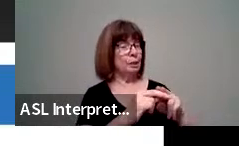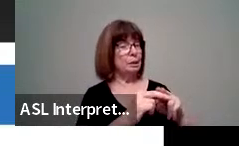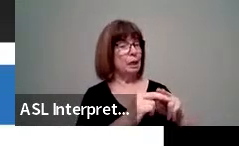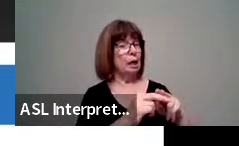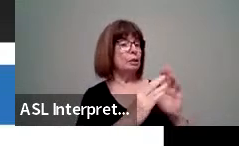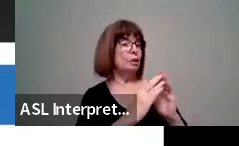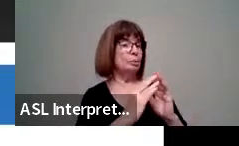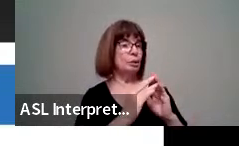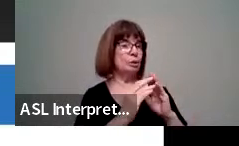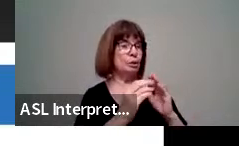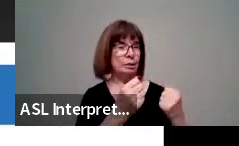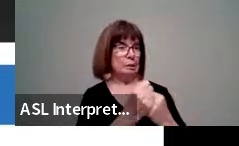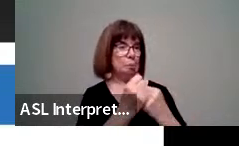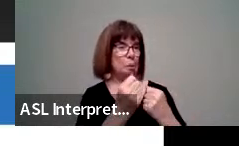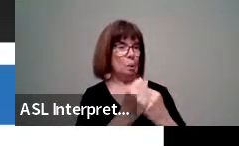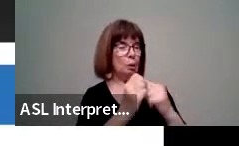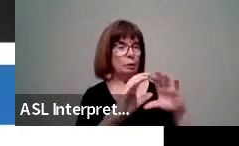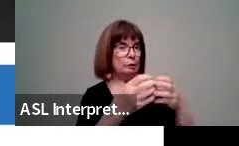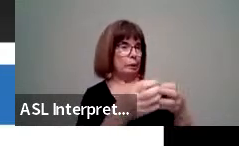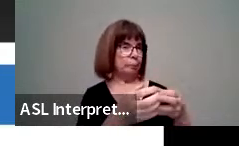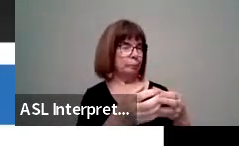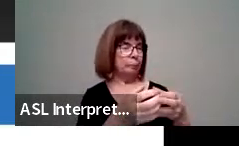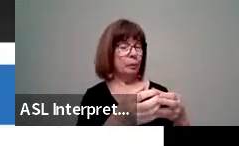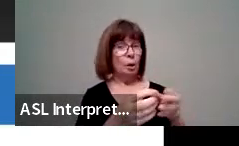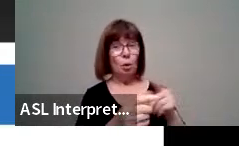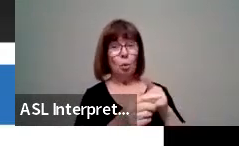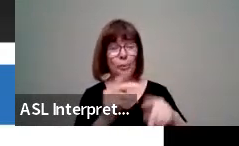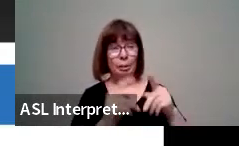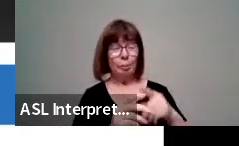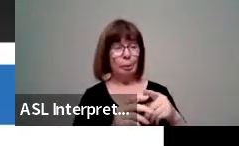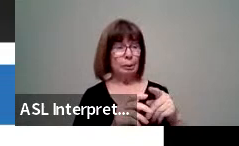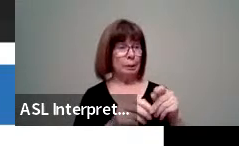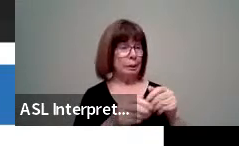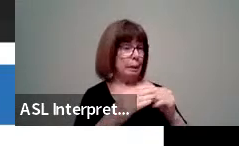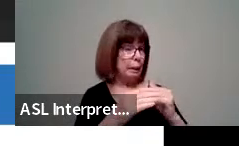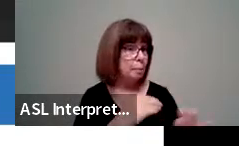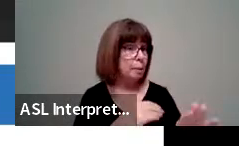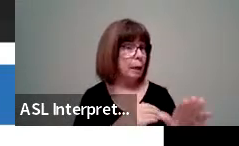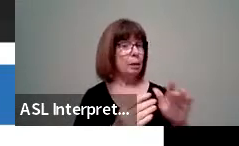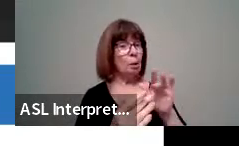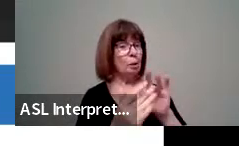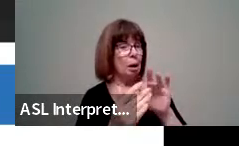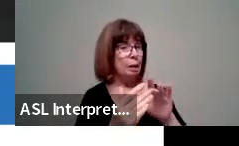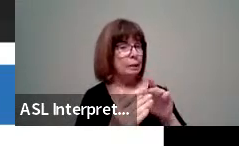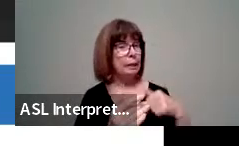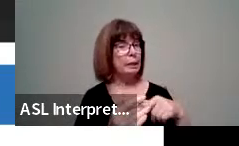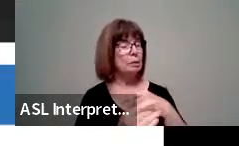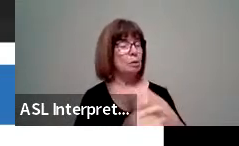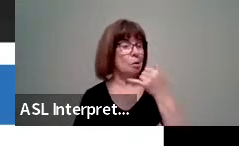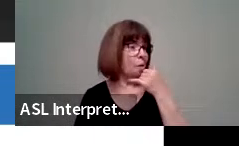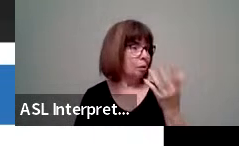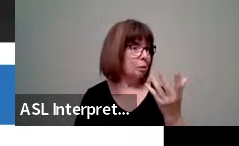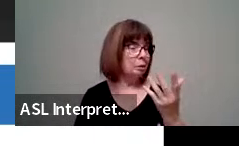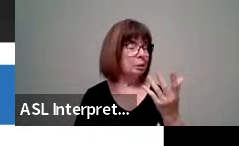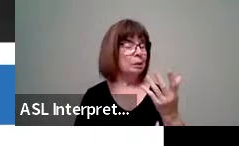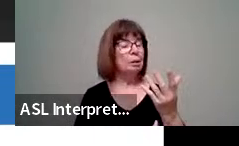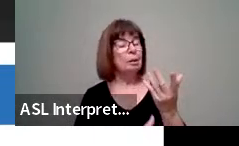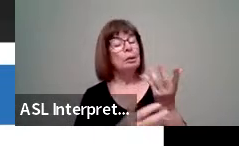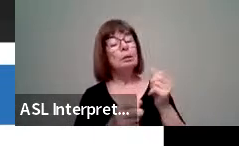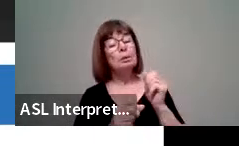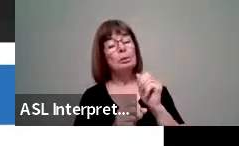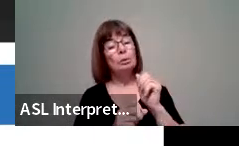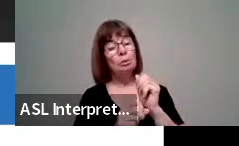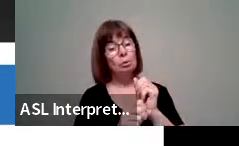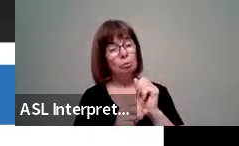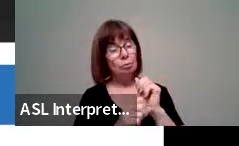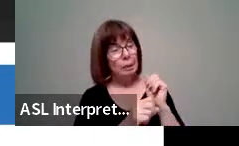the ones who, when people call in or email us or contact us, that respond and work to link